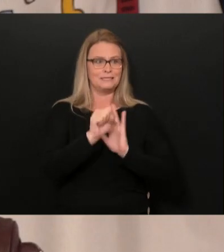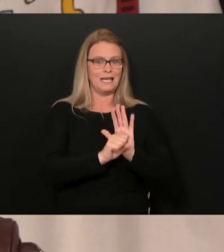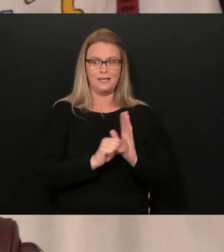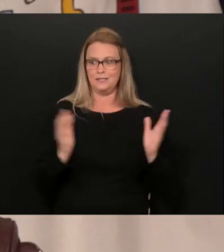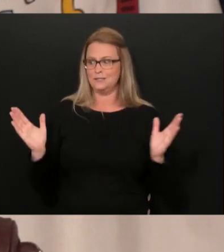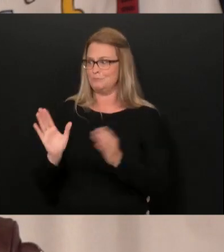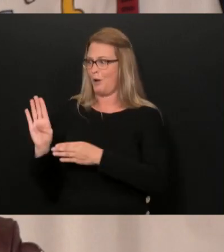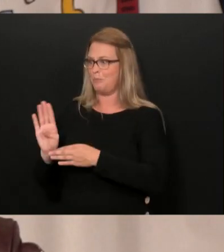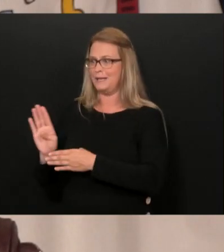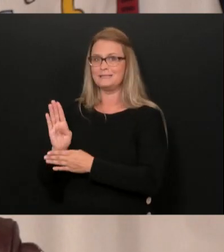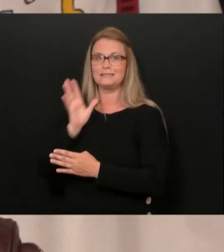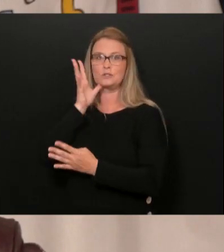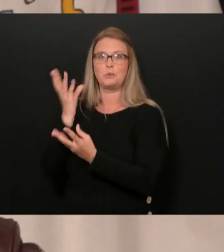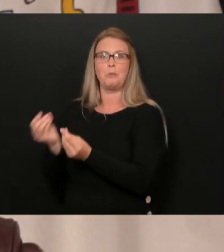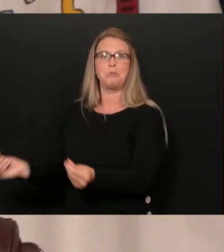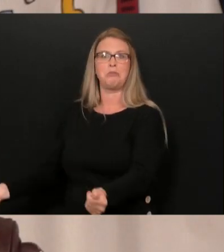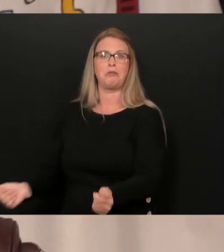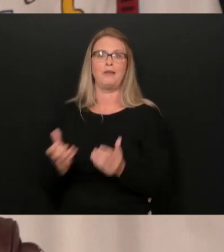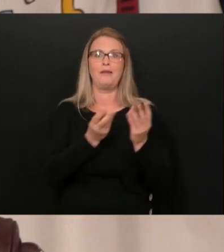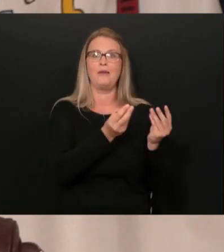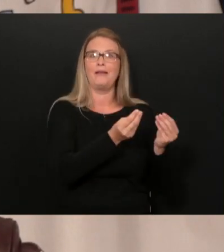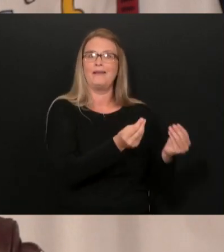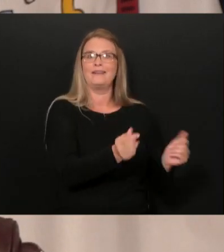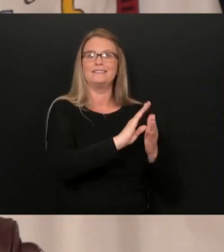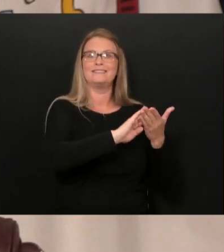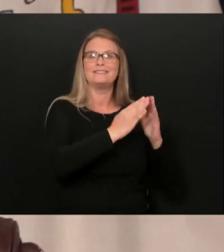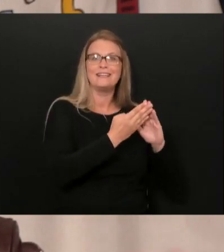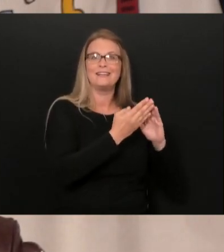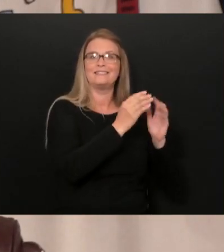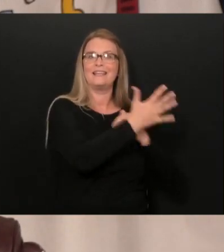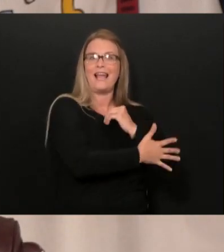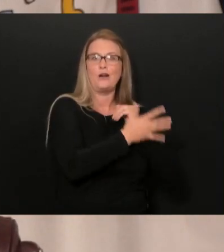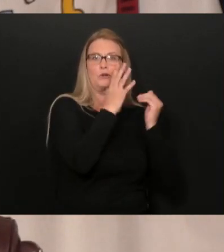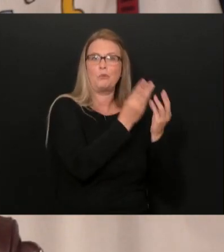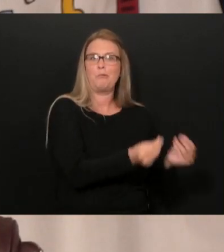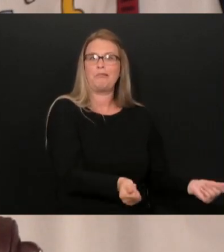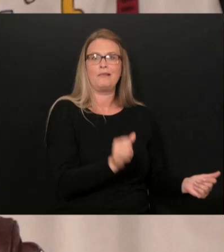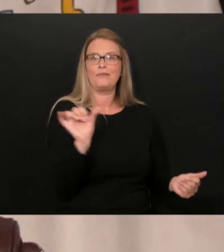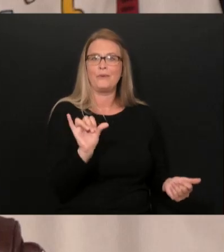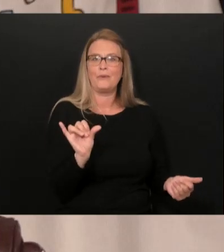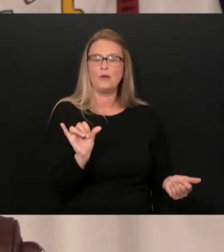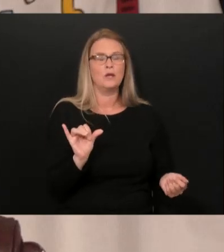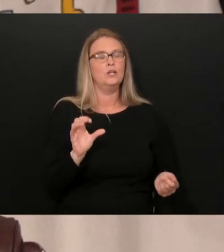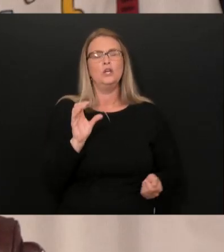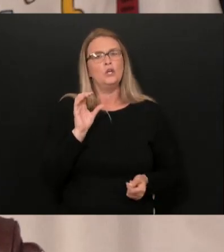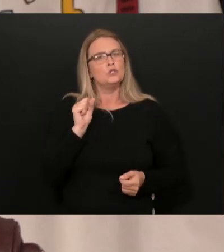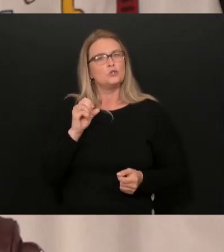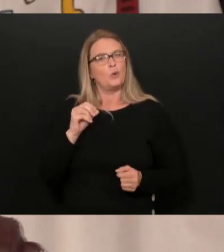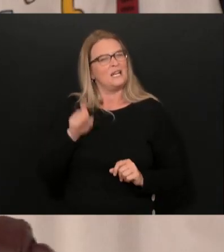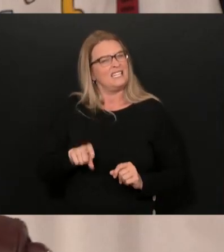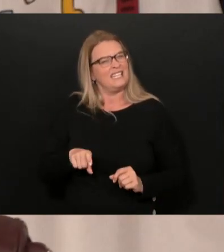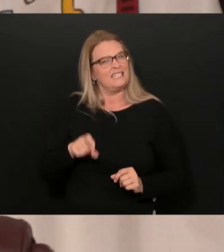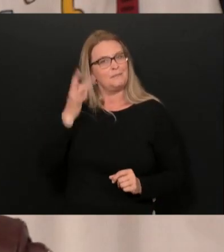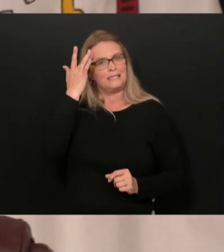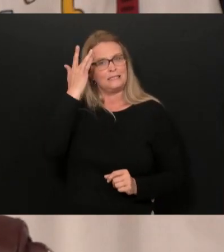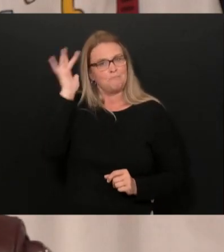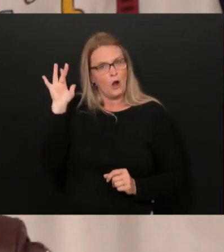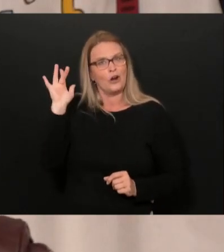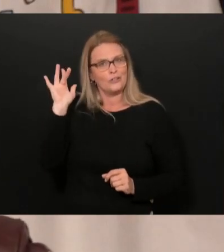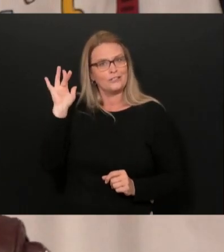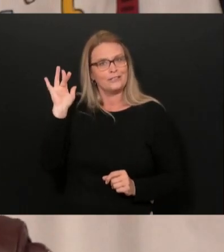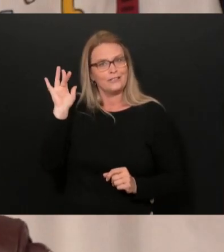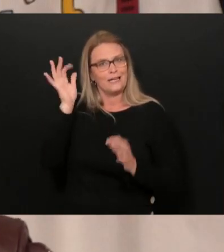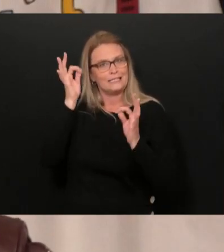businesses are going to die and the cities and the counties are going to die. You know, we've got to be really smart in what we're